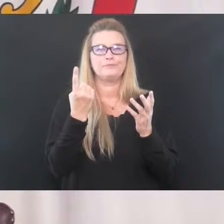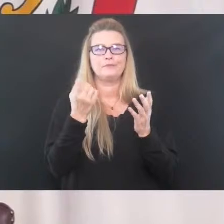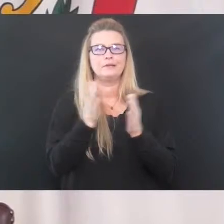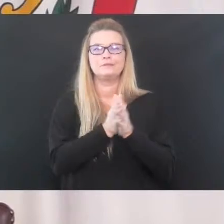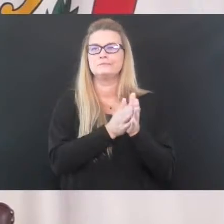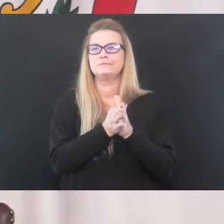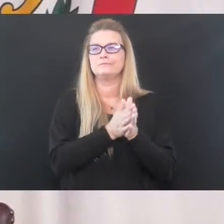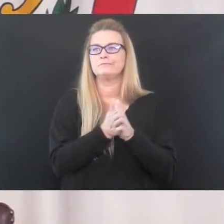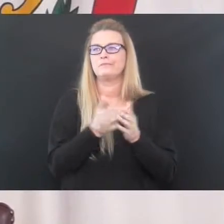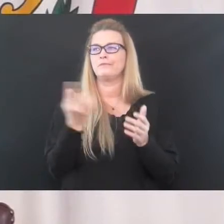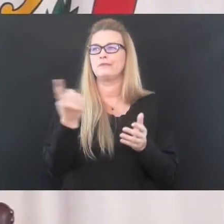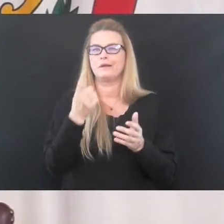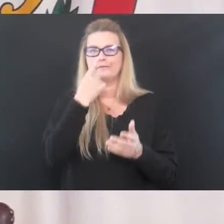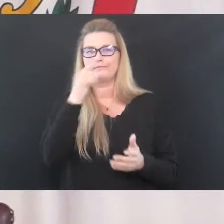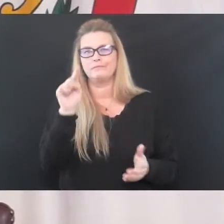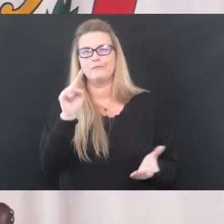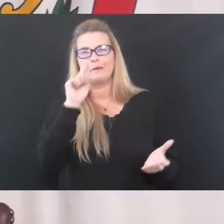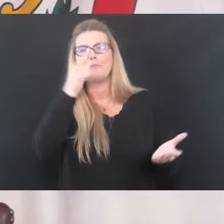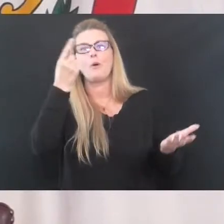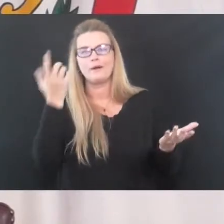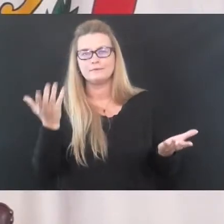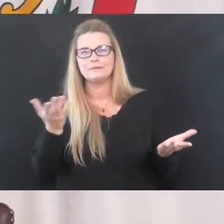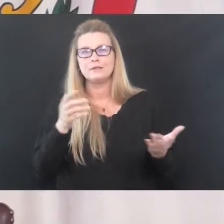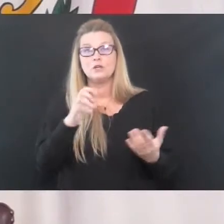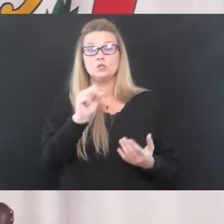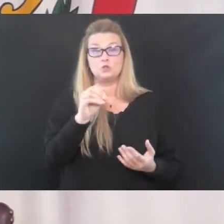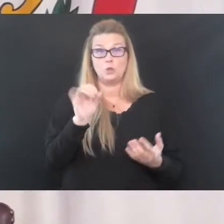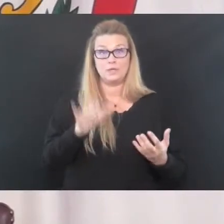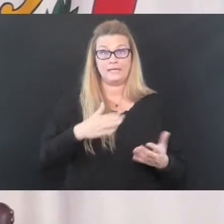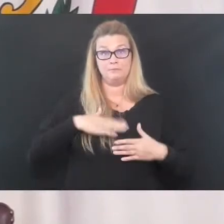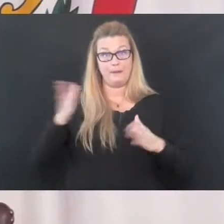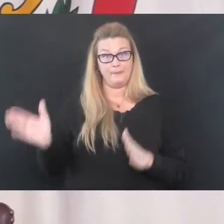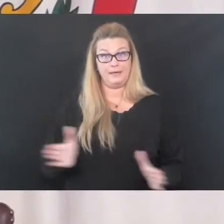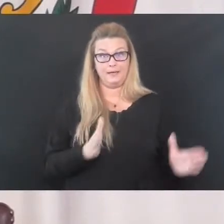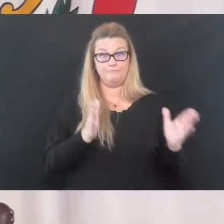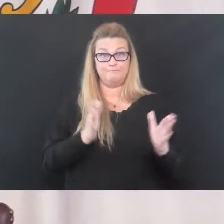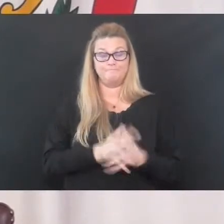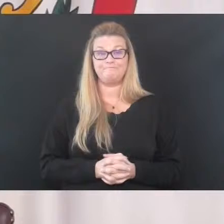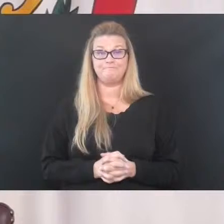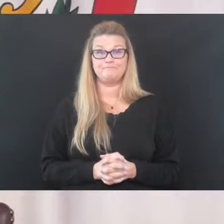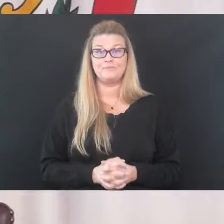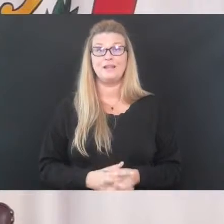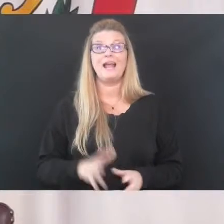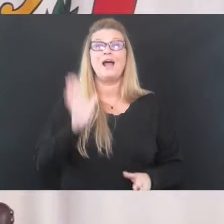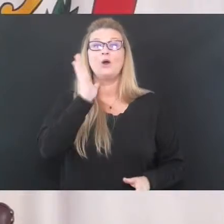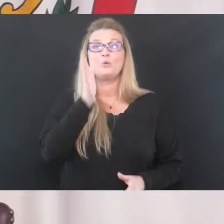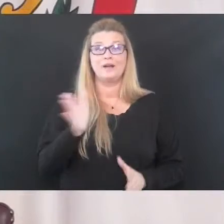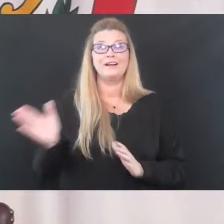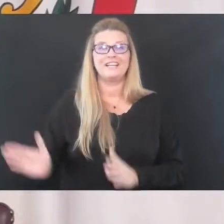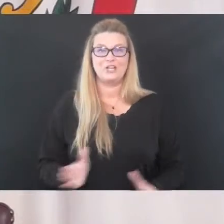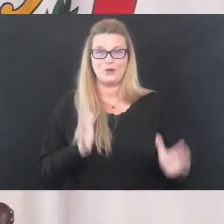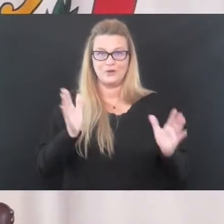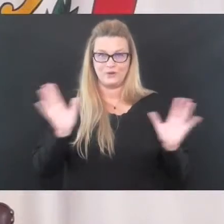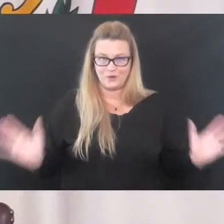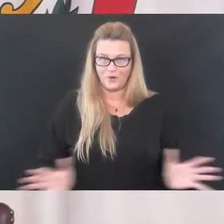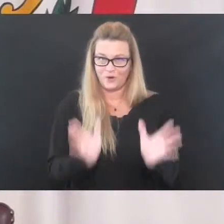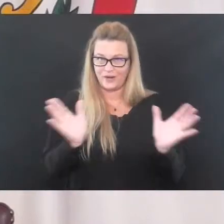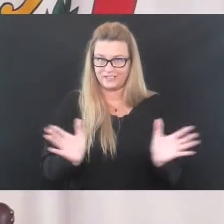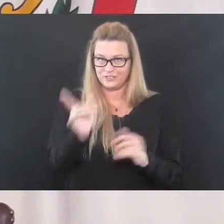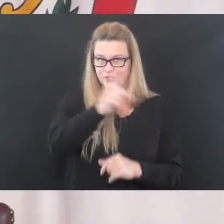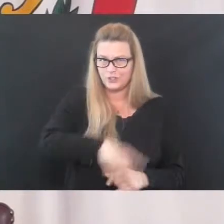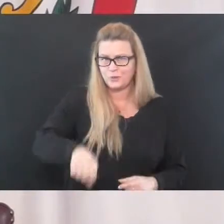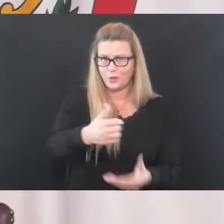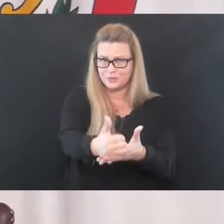shelf. So nevertheless, that's what we're going to do. I would encourage all of you to really, really help